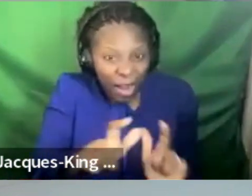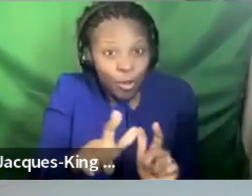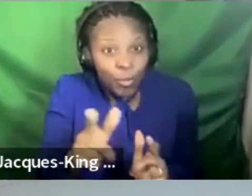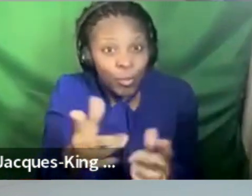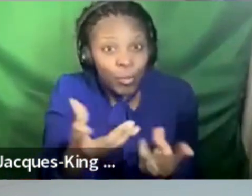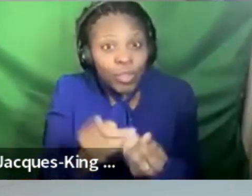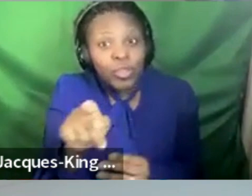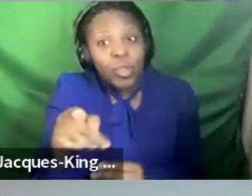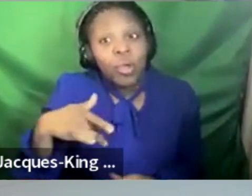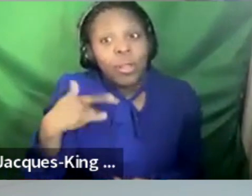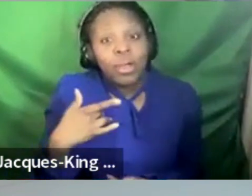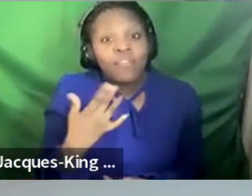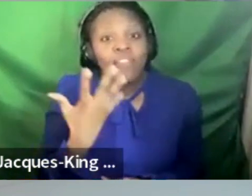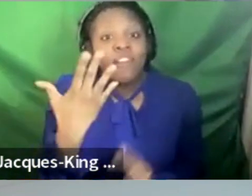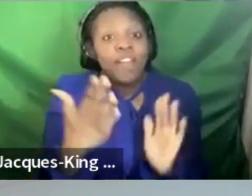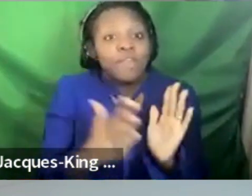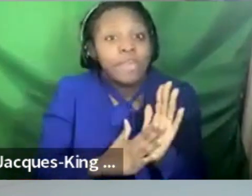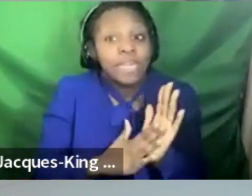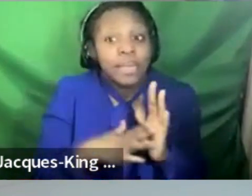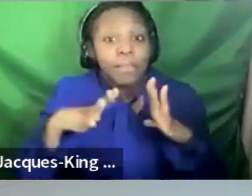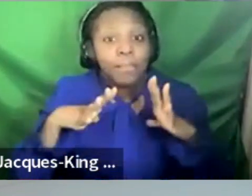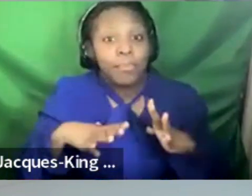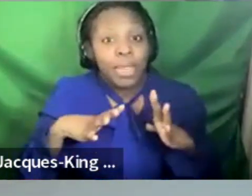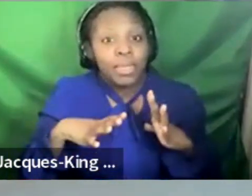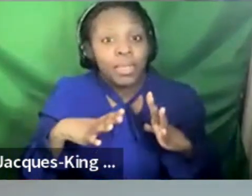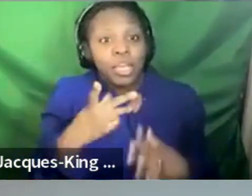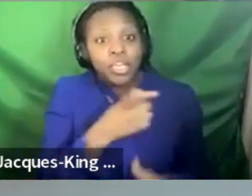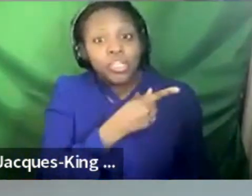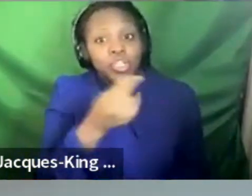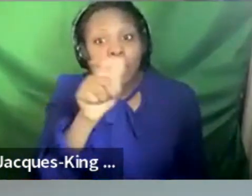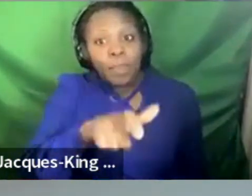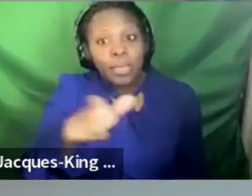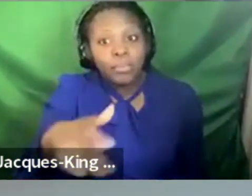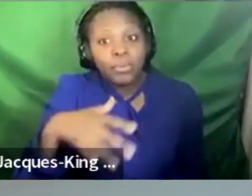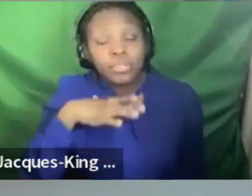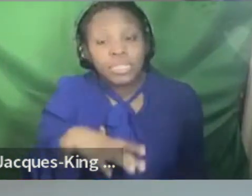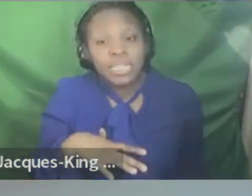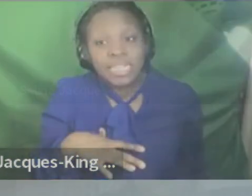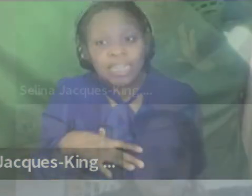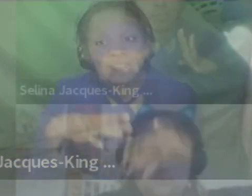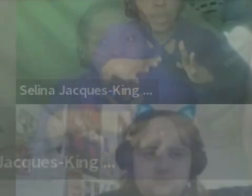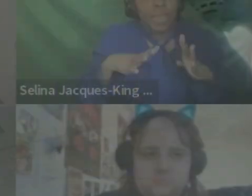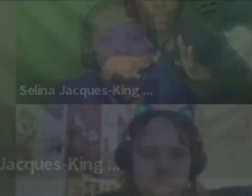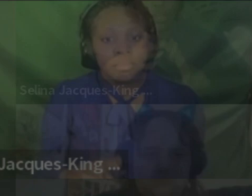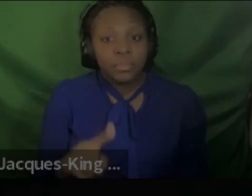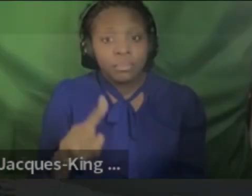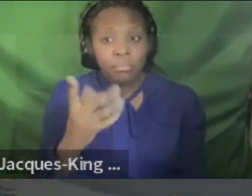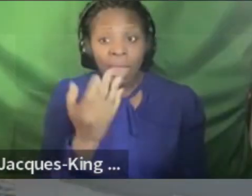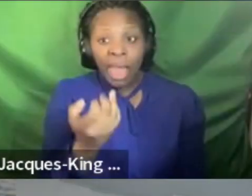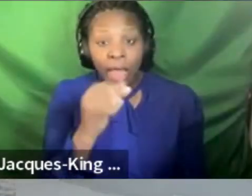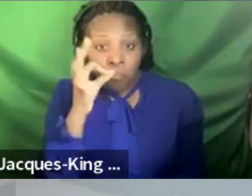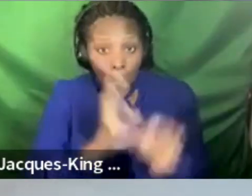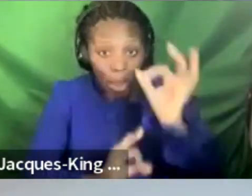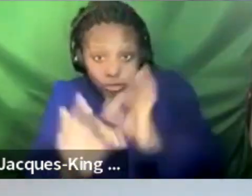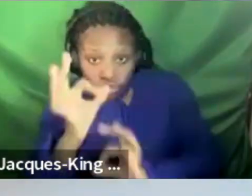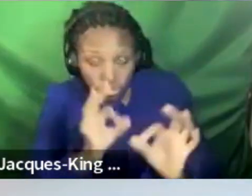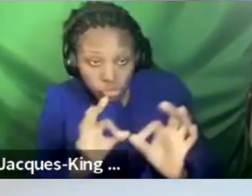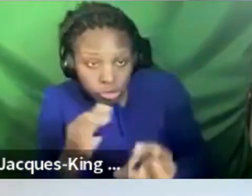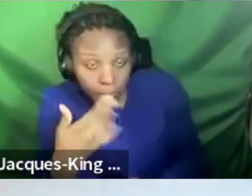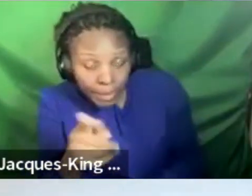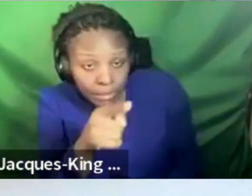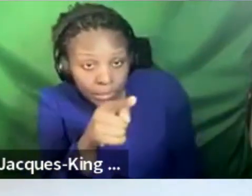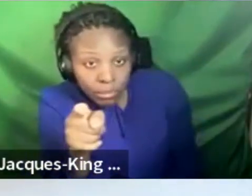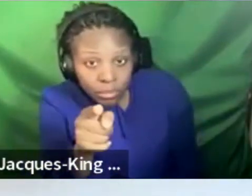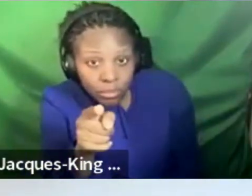Just get on with your life. Let's have a quick 5-minute break. So I know some people need rest. We